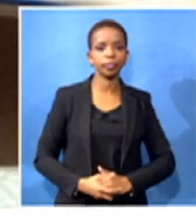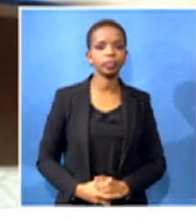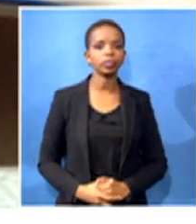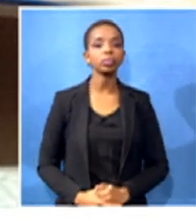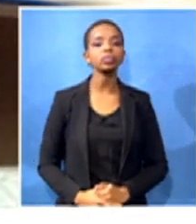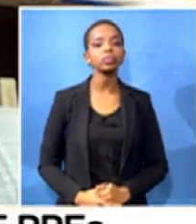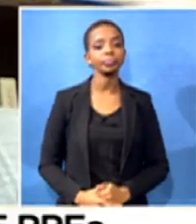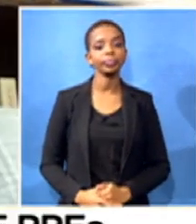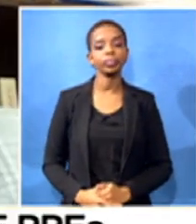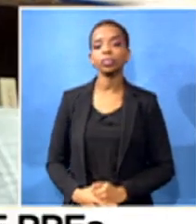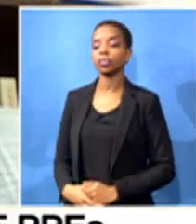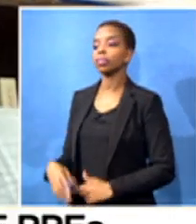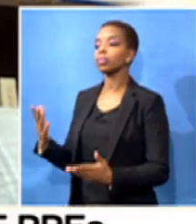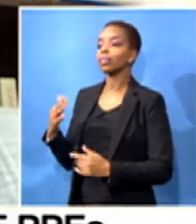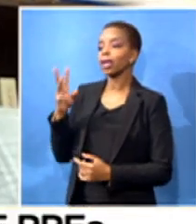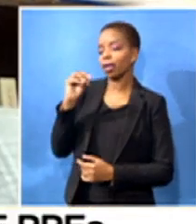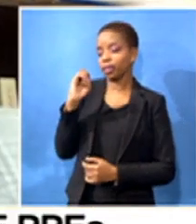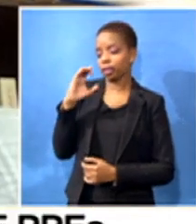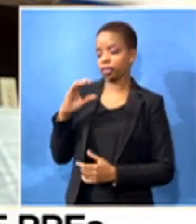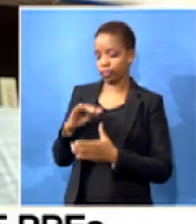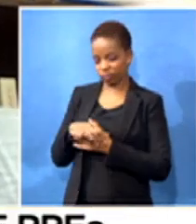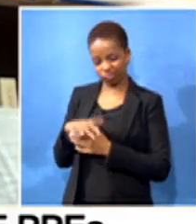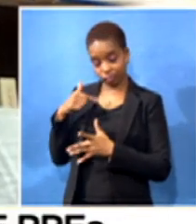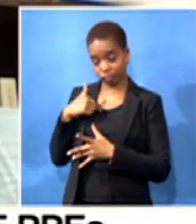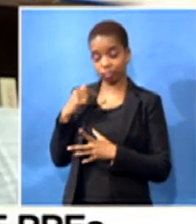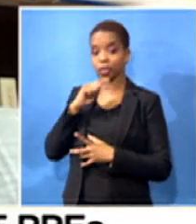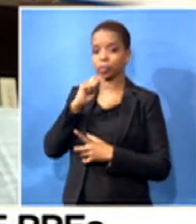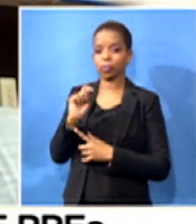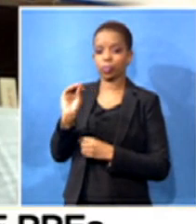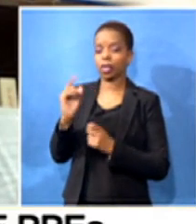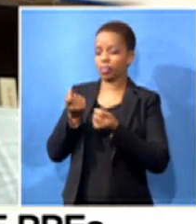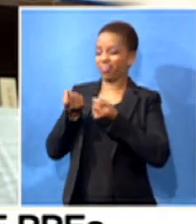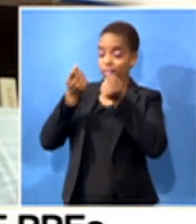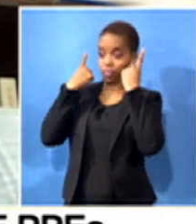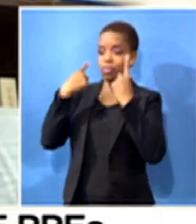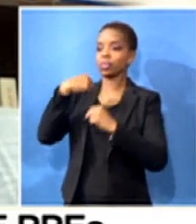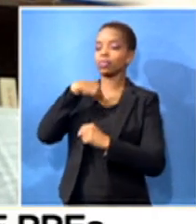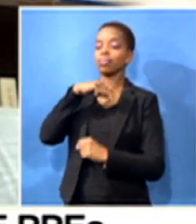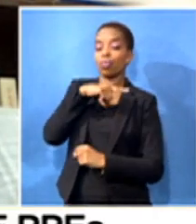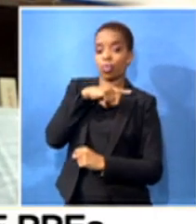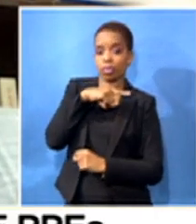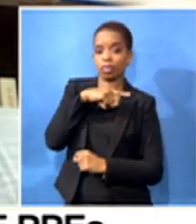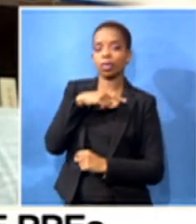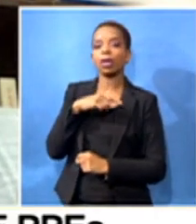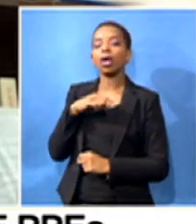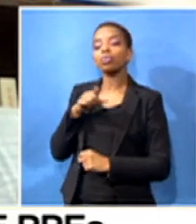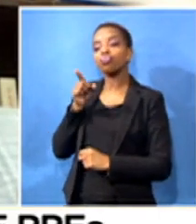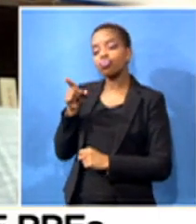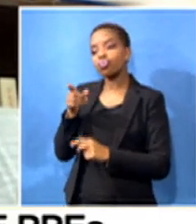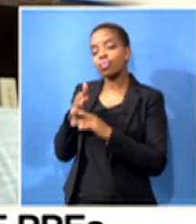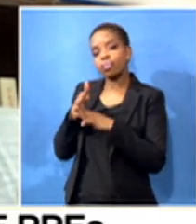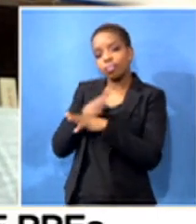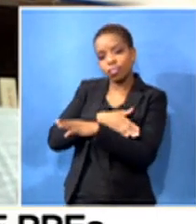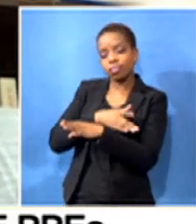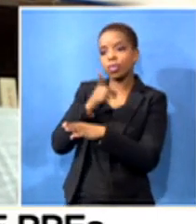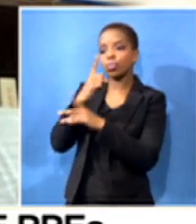know, MEC, I'm struggling to come to terms with what you're telling us right now, because in your initial press release